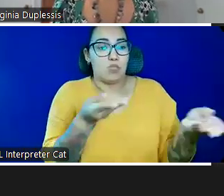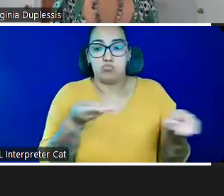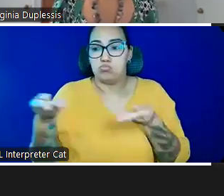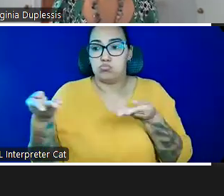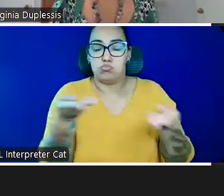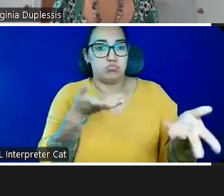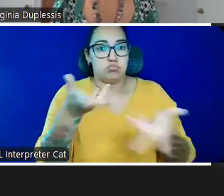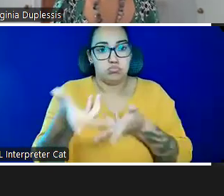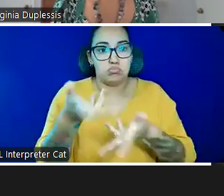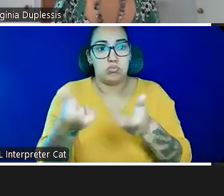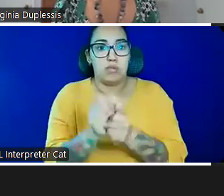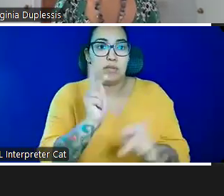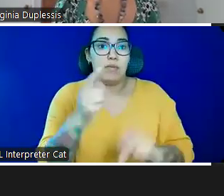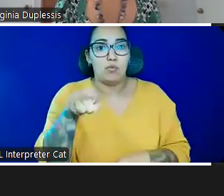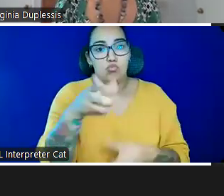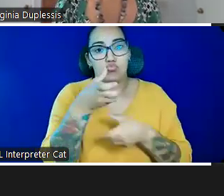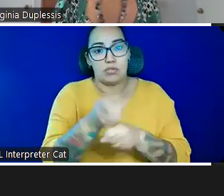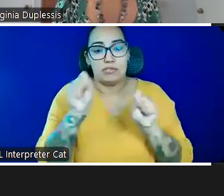trust. Next slide, please.